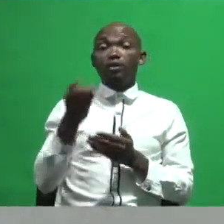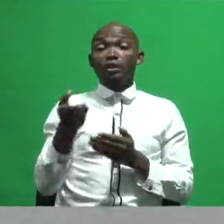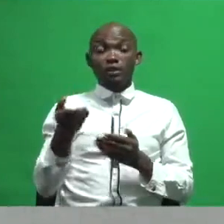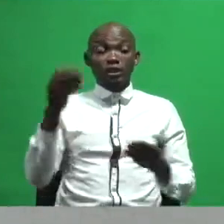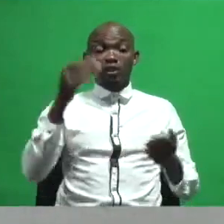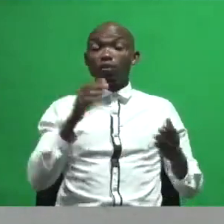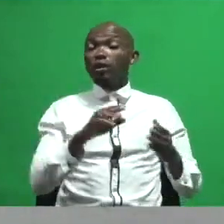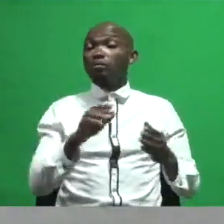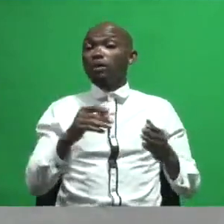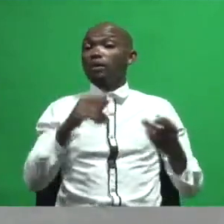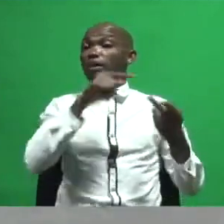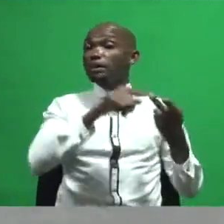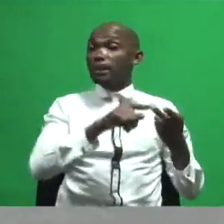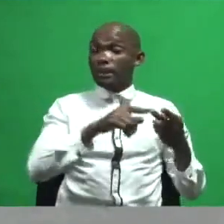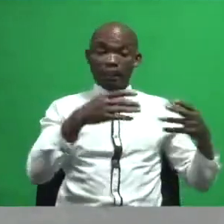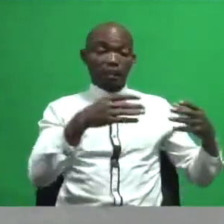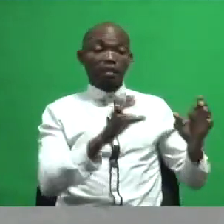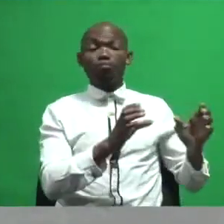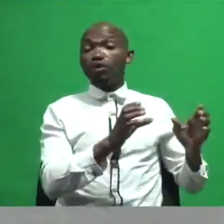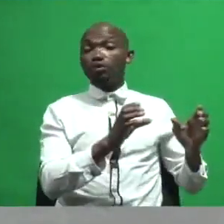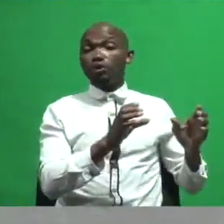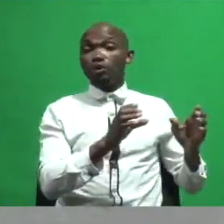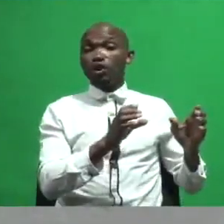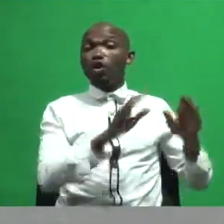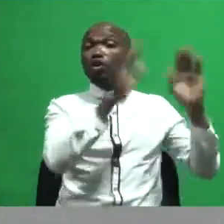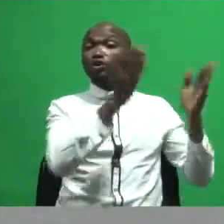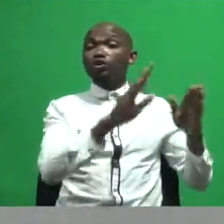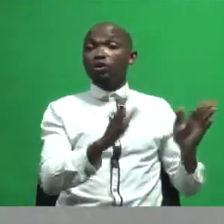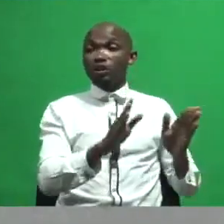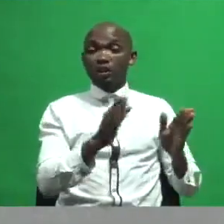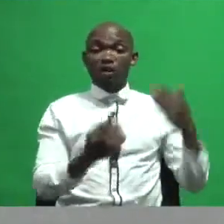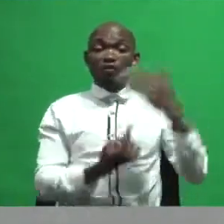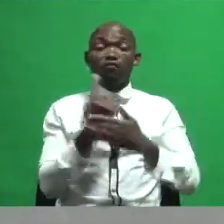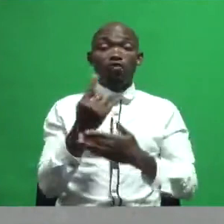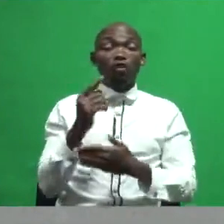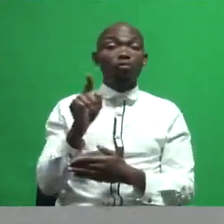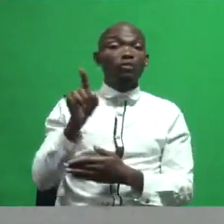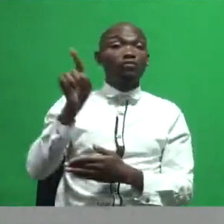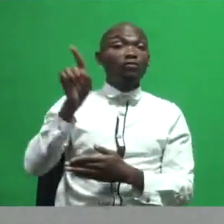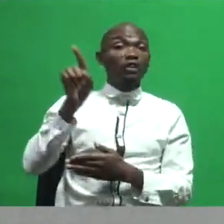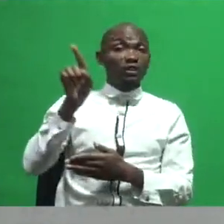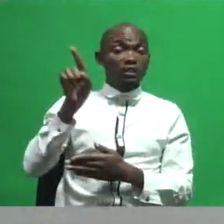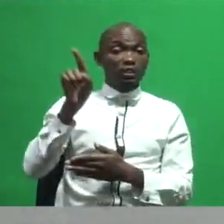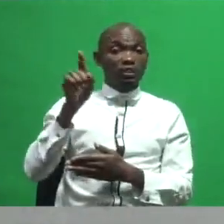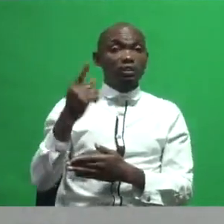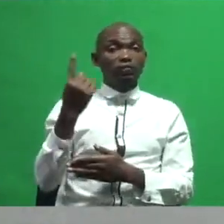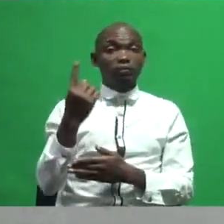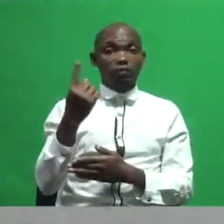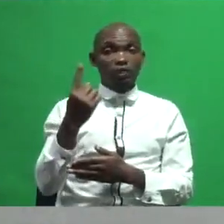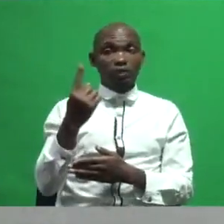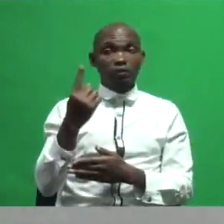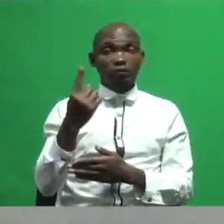will be the second compound, or the second structure from this one. The first one was